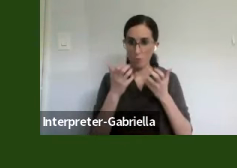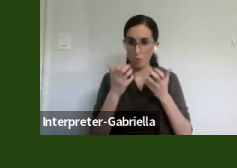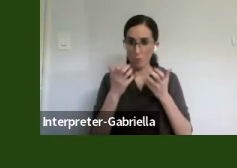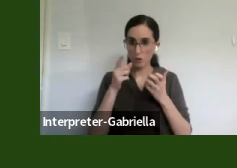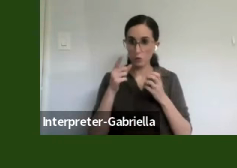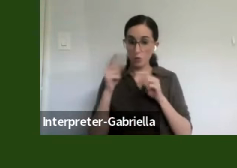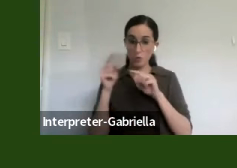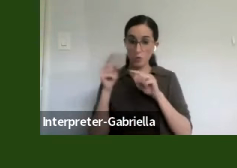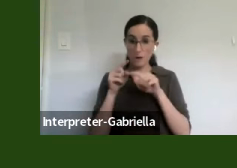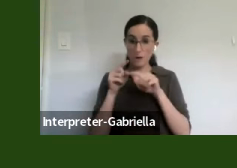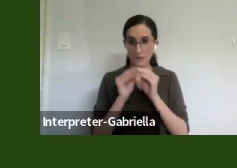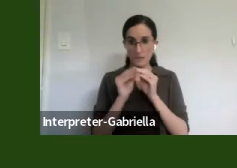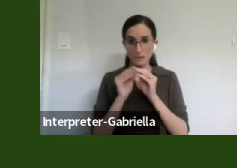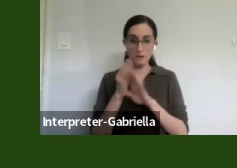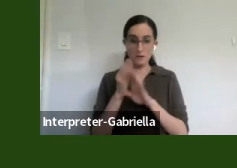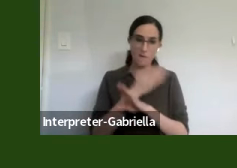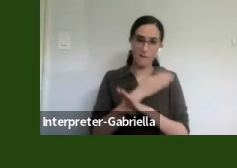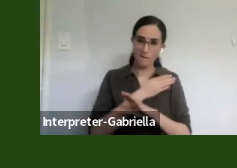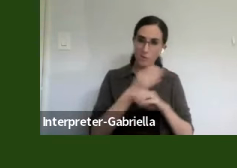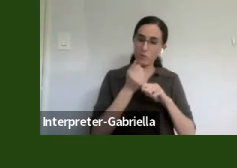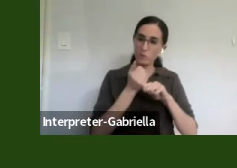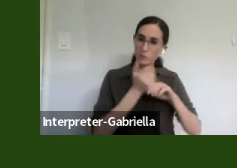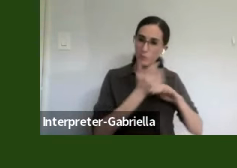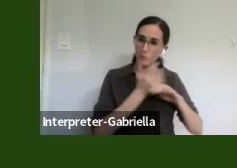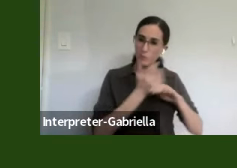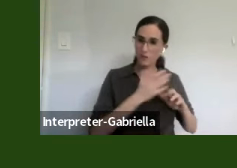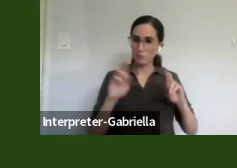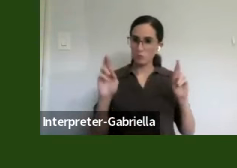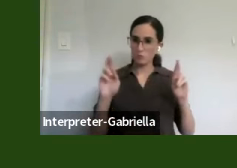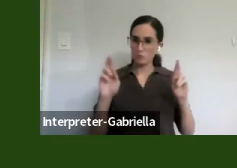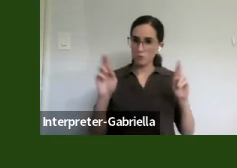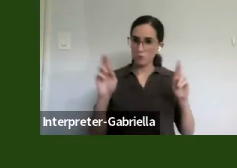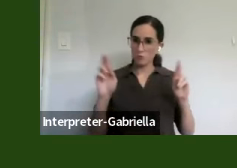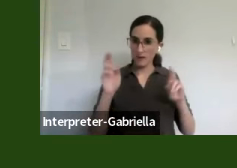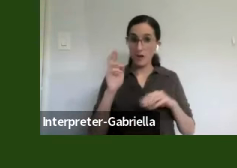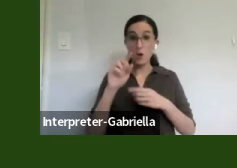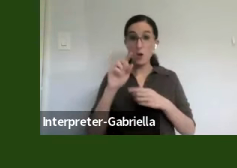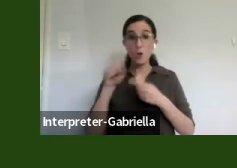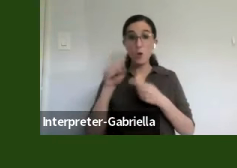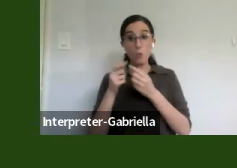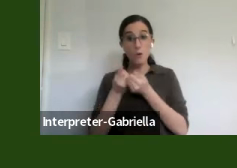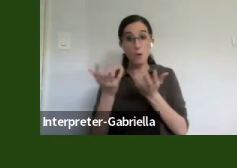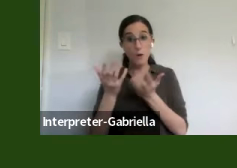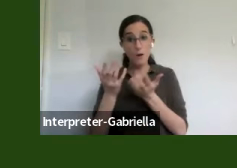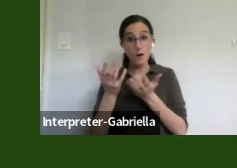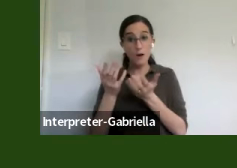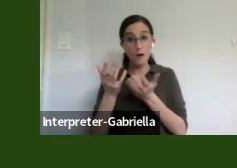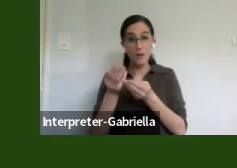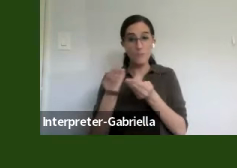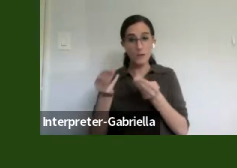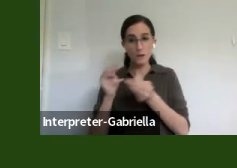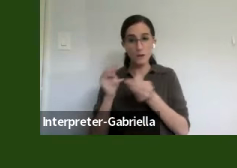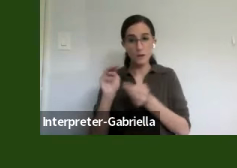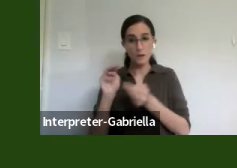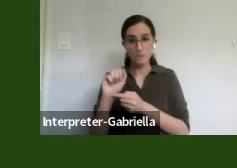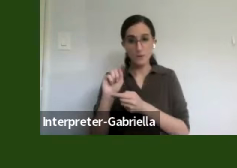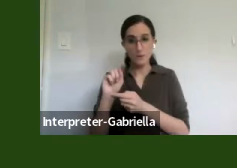and we review materials in advance when there's material to be reviewed. Vénganse preparados, habiendo repasado